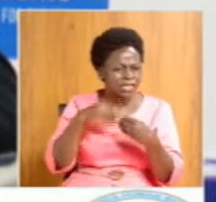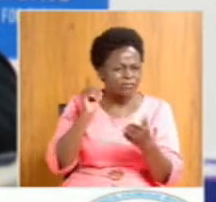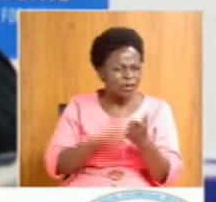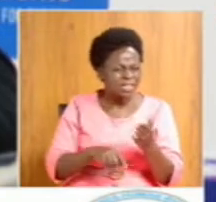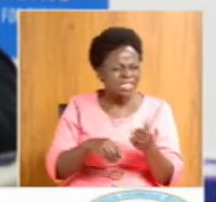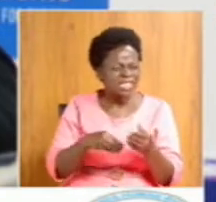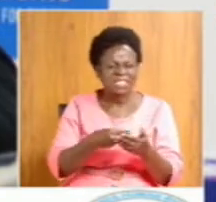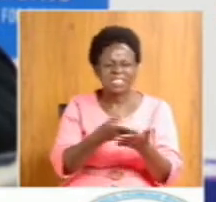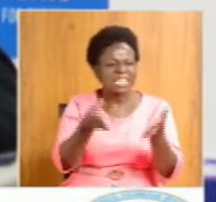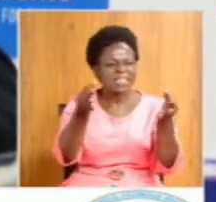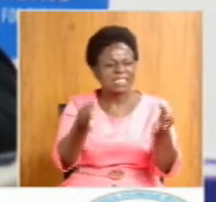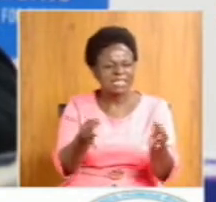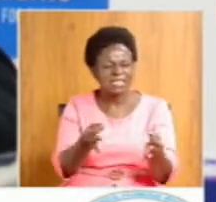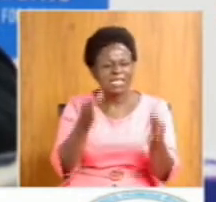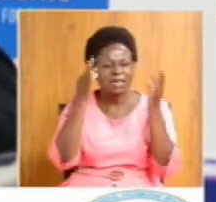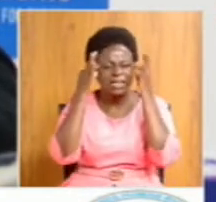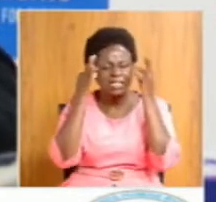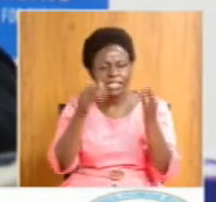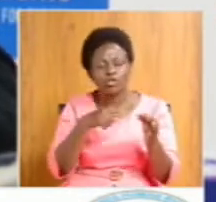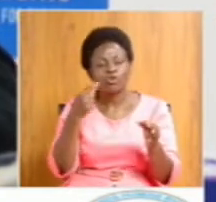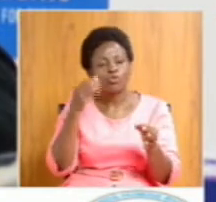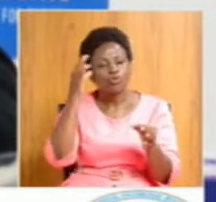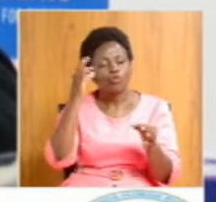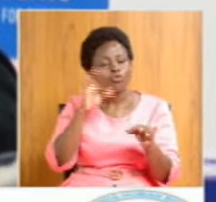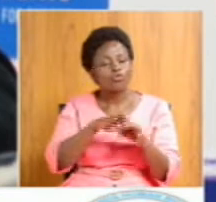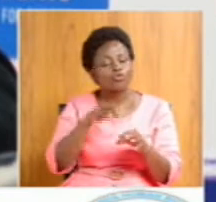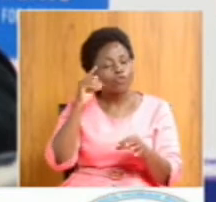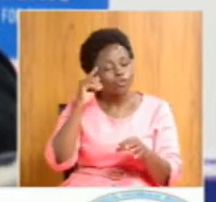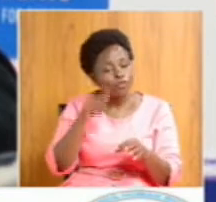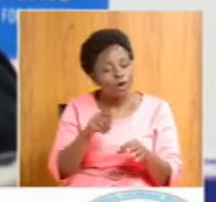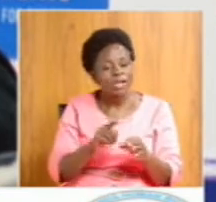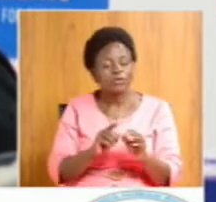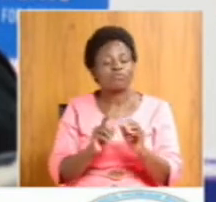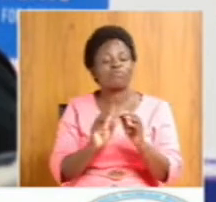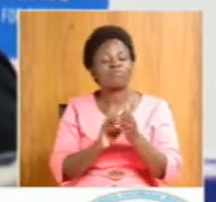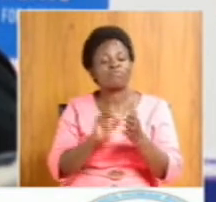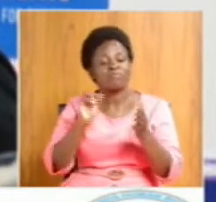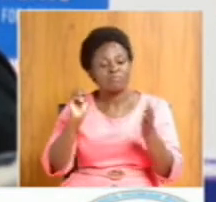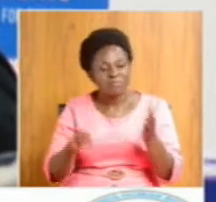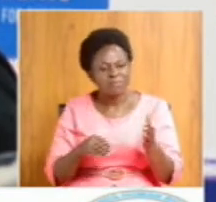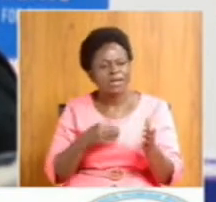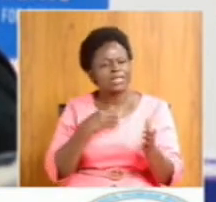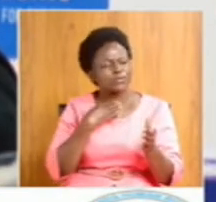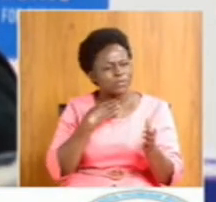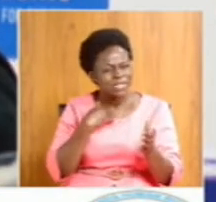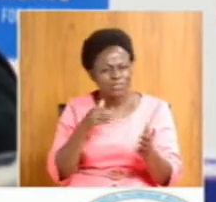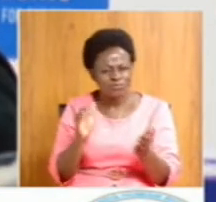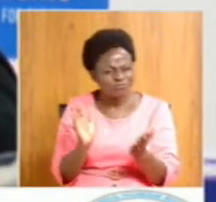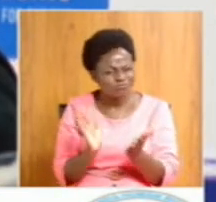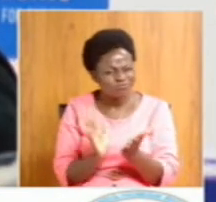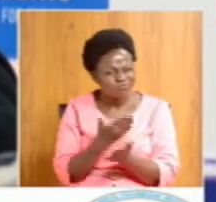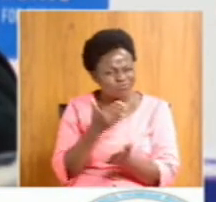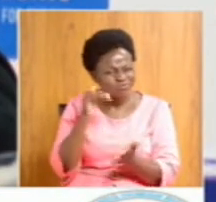handouts. So that they can decide on who to vote for and who to live out. And we need to get that out of the citizen.